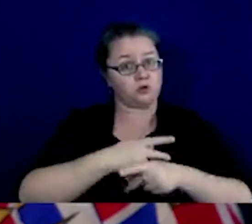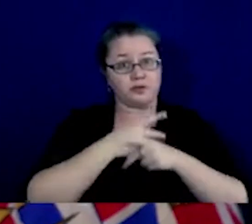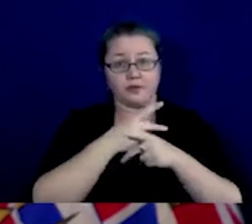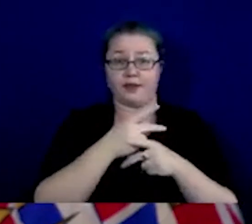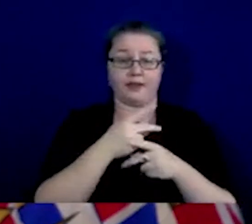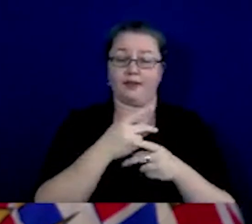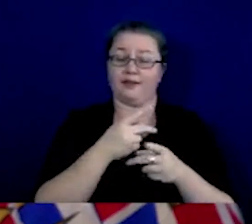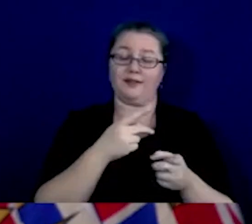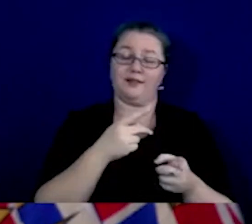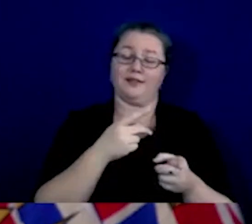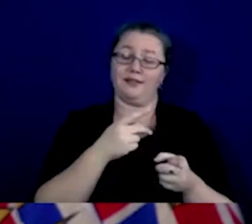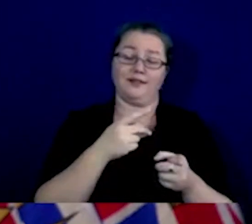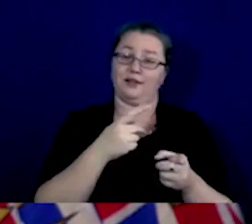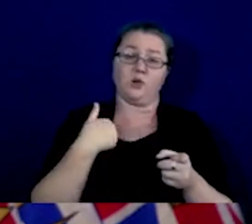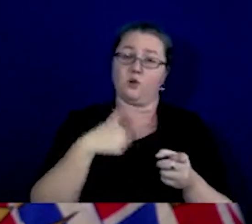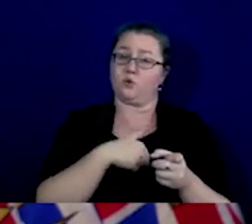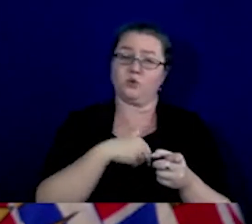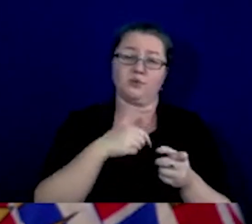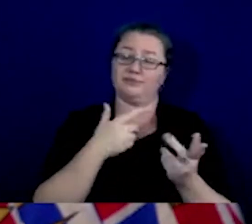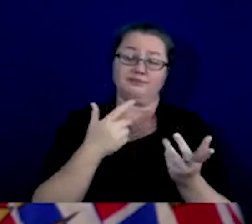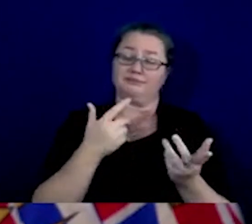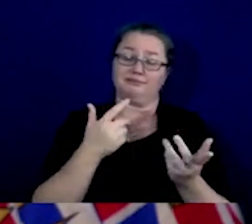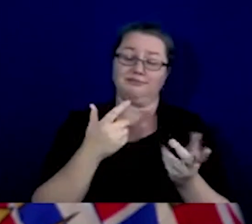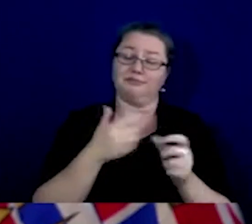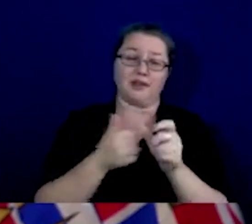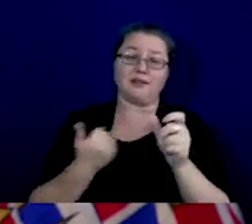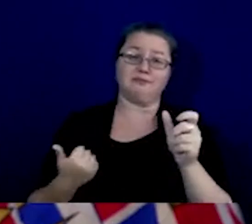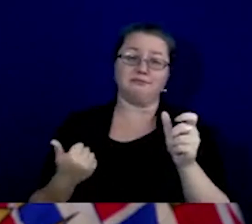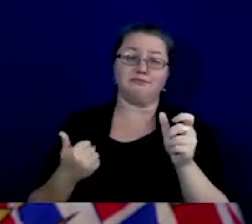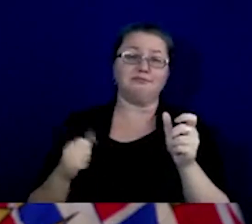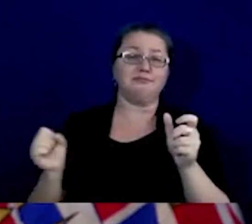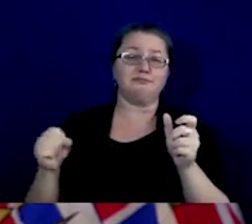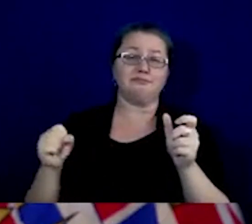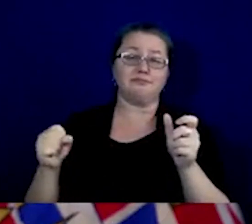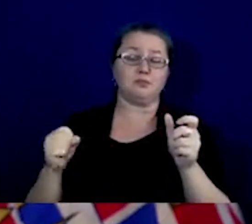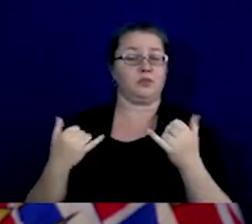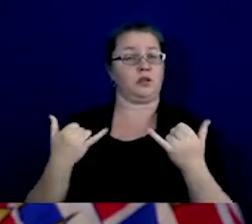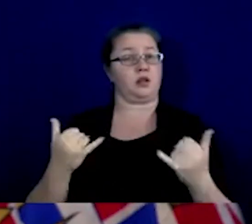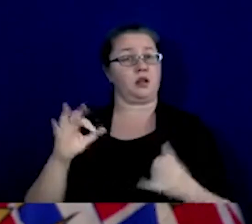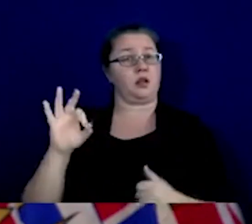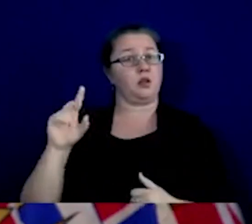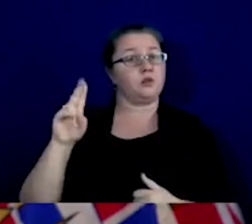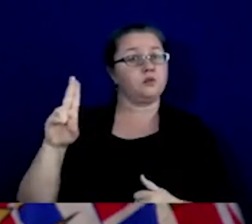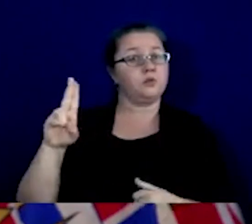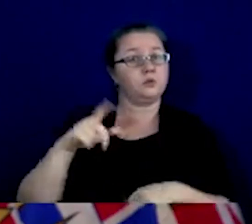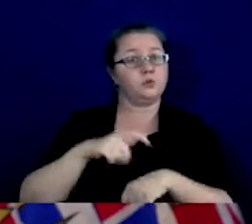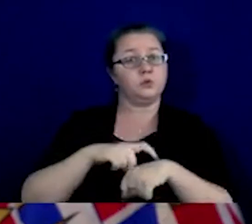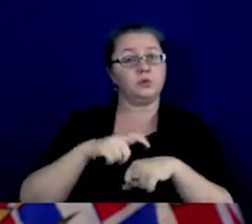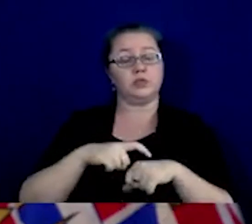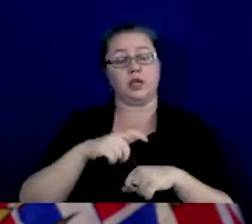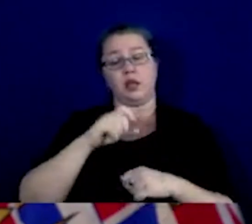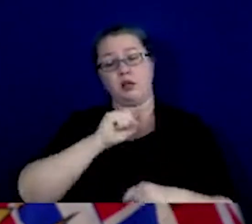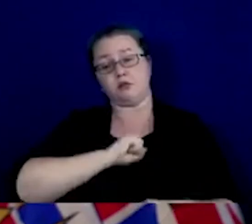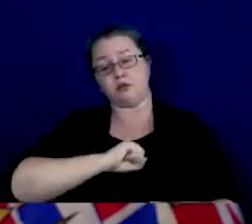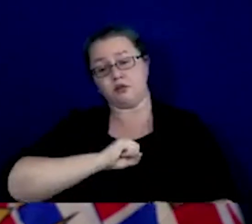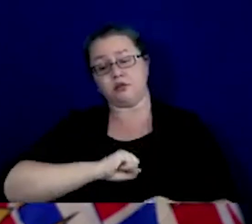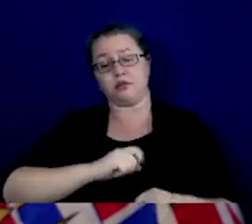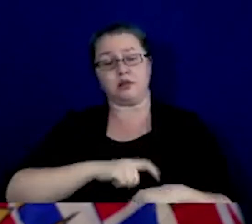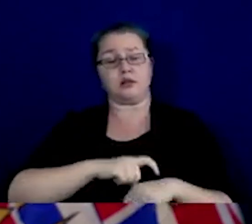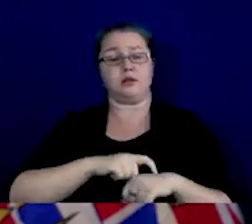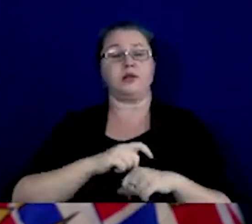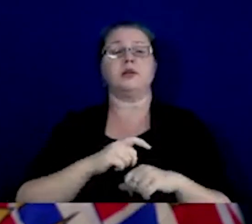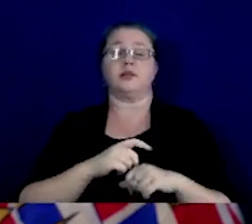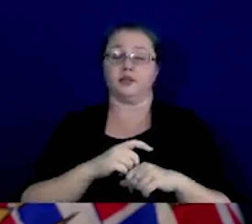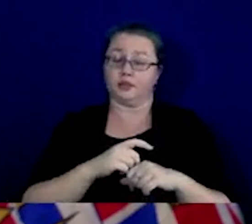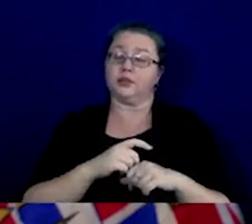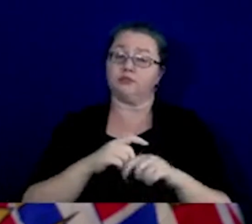can spread so quickly and be so lethal, not just to the person that you're with, but to everybody in the facility. And so